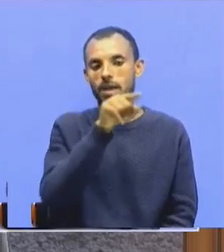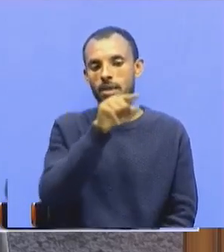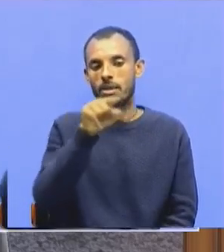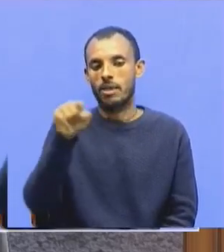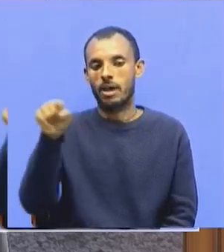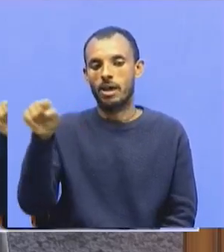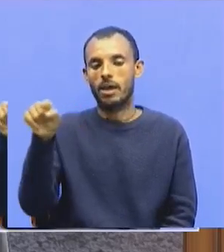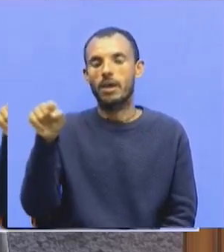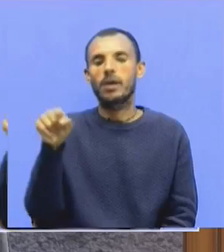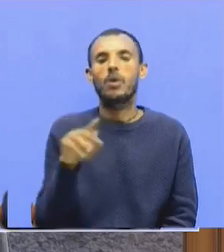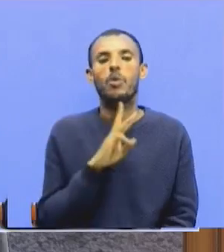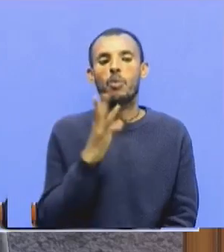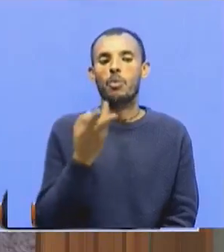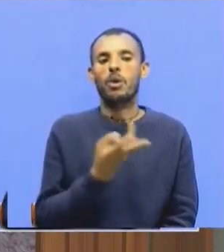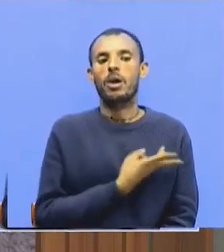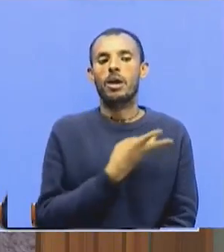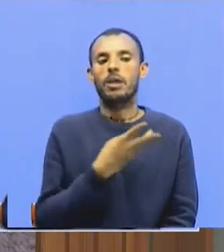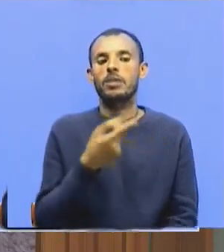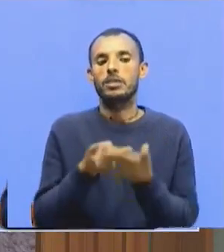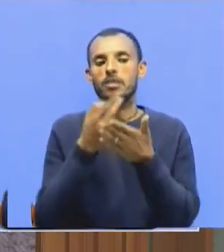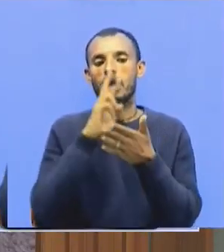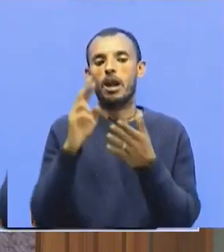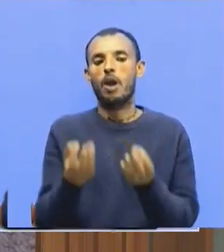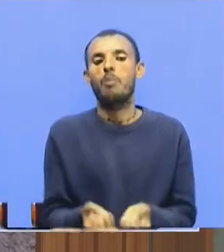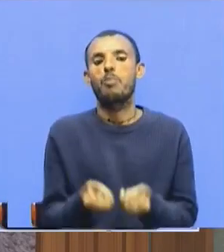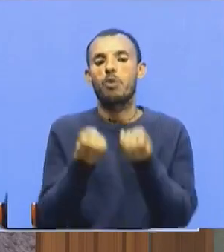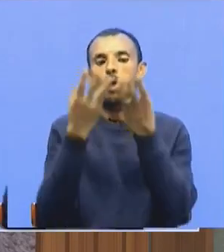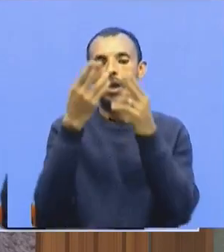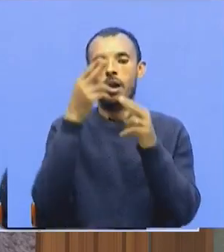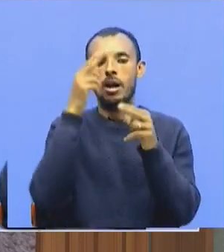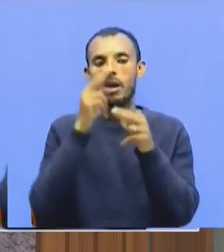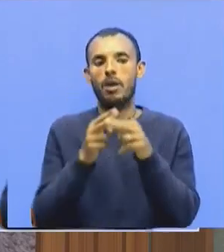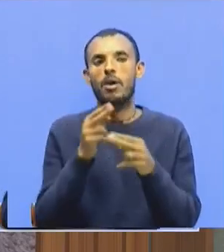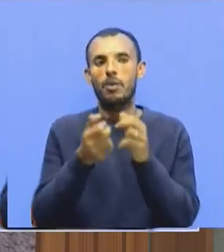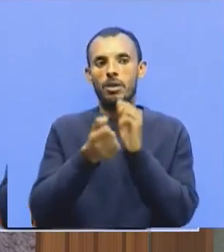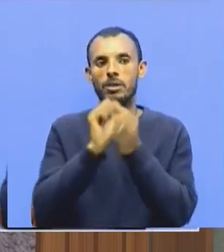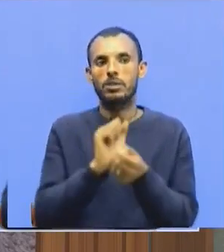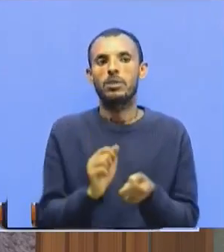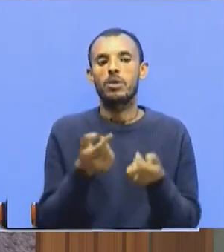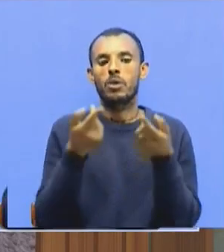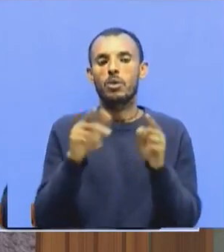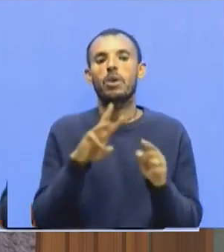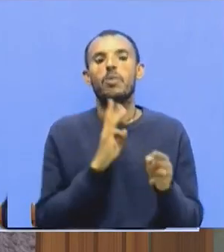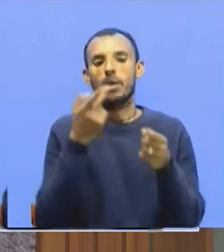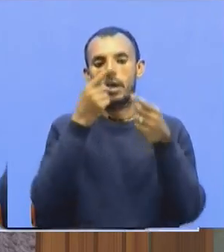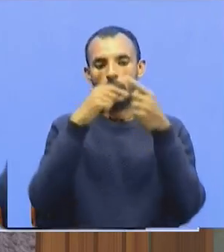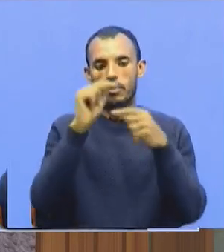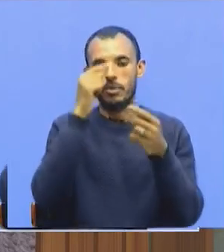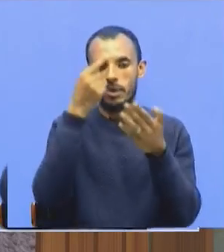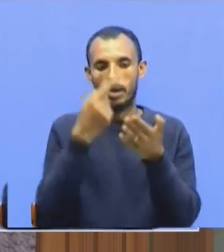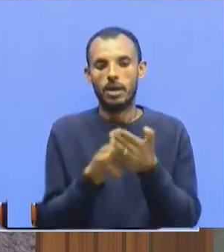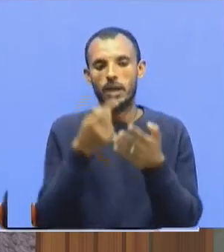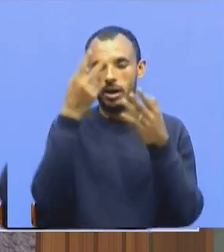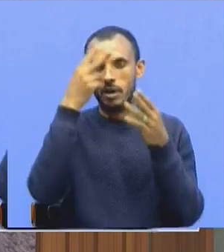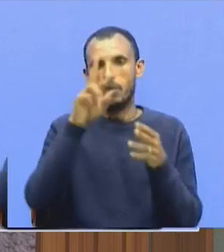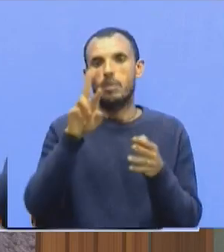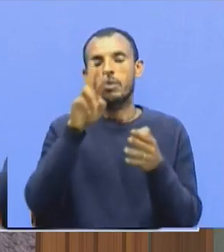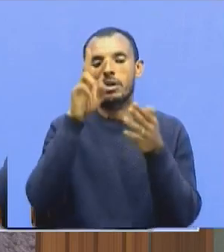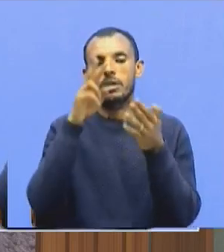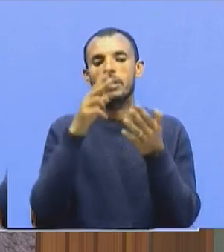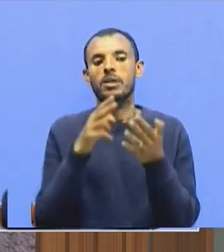they, we. These are plural pronouns. When we come to here, look, students, these